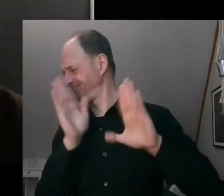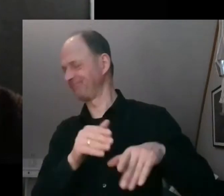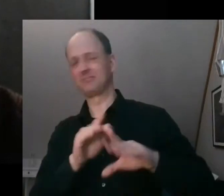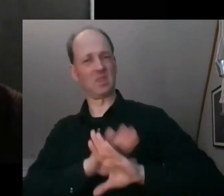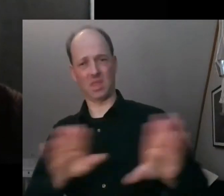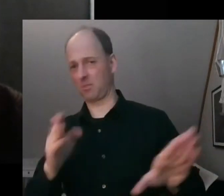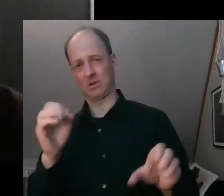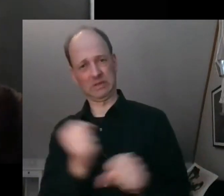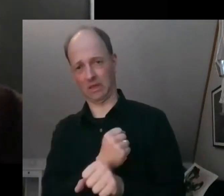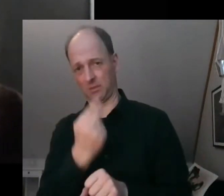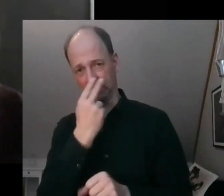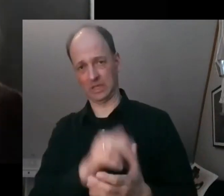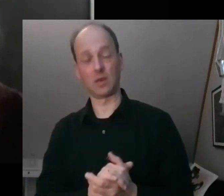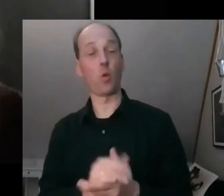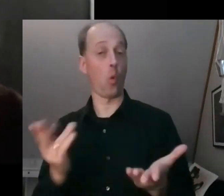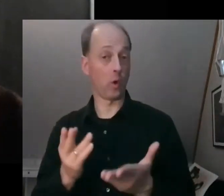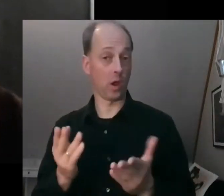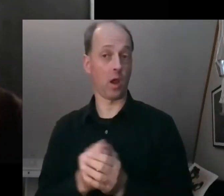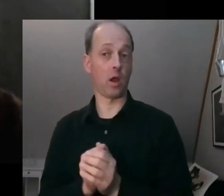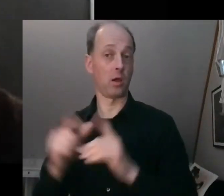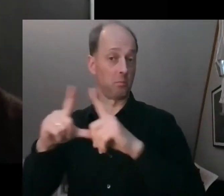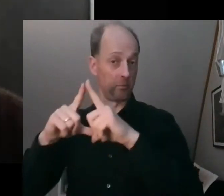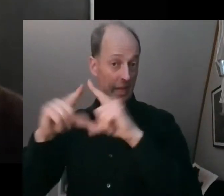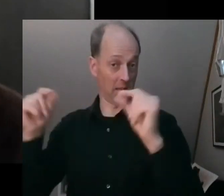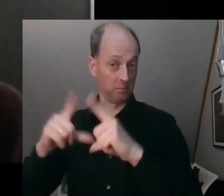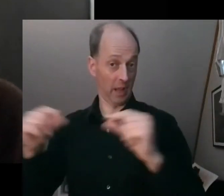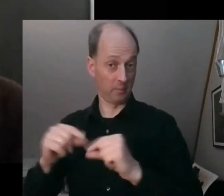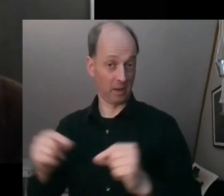are pictures and images which you